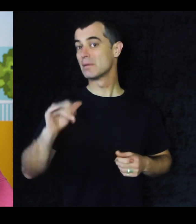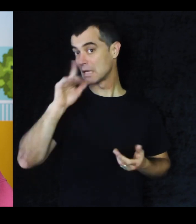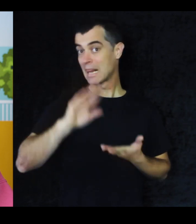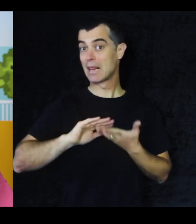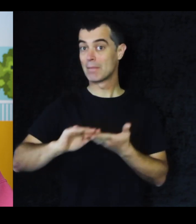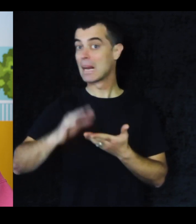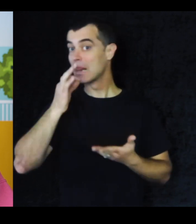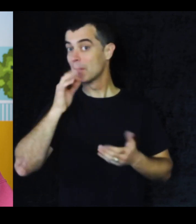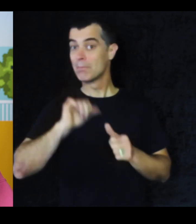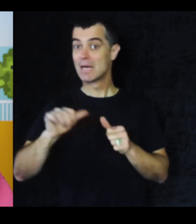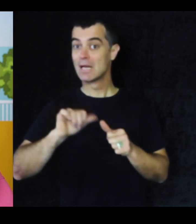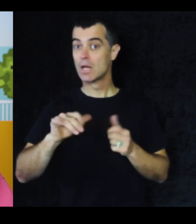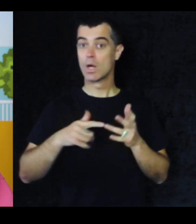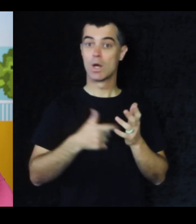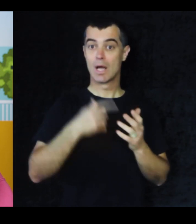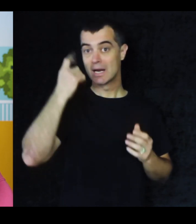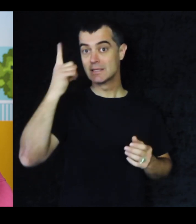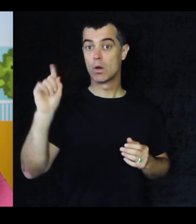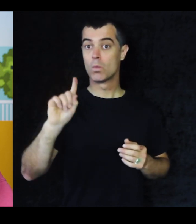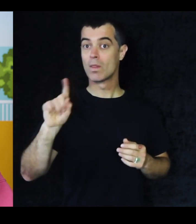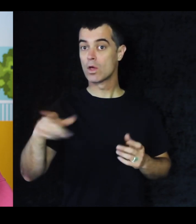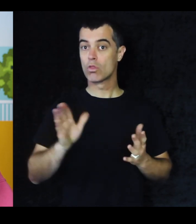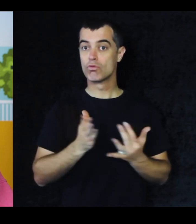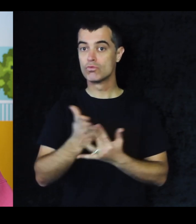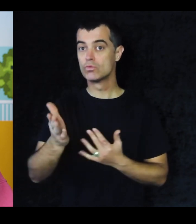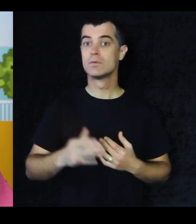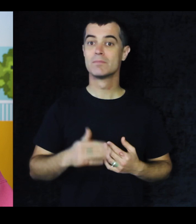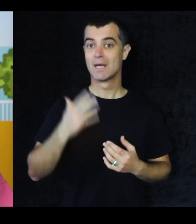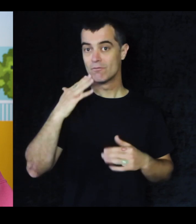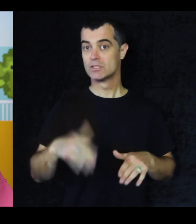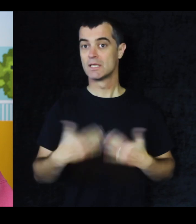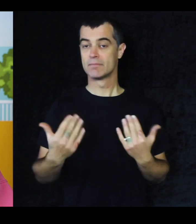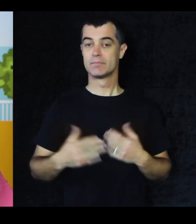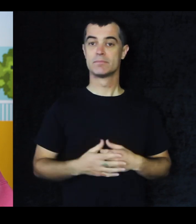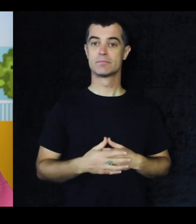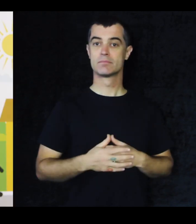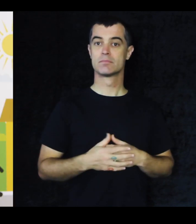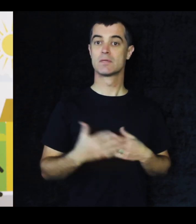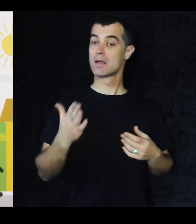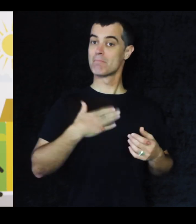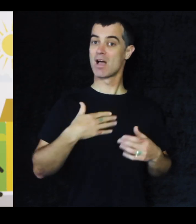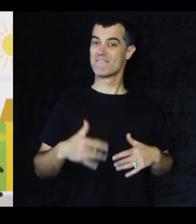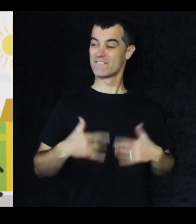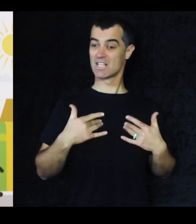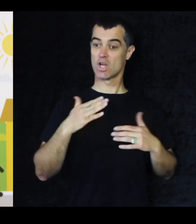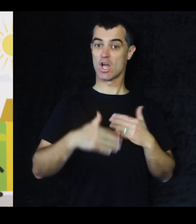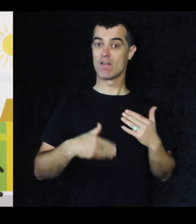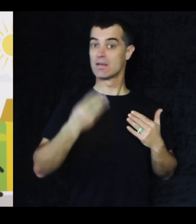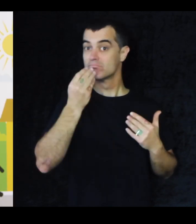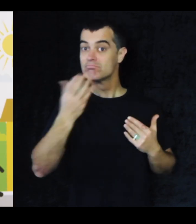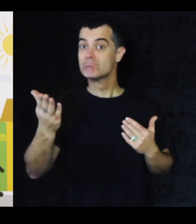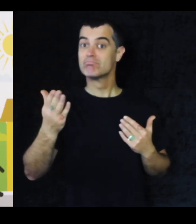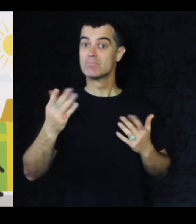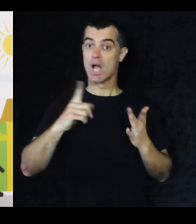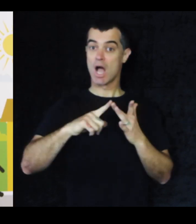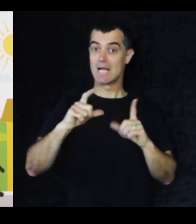because they might be able to help them a little bit better or understand what they're going through each day. My thoughts around disclosure